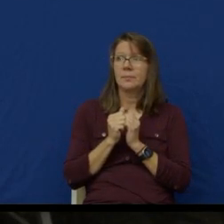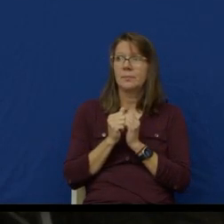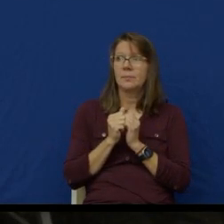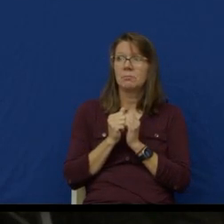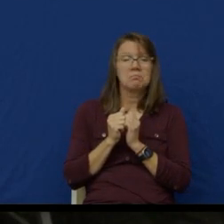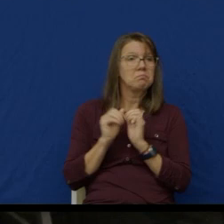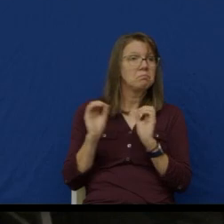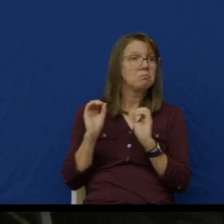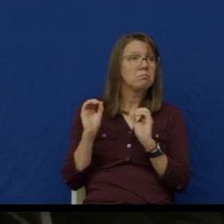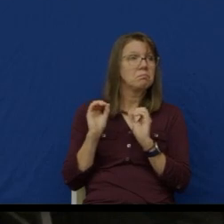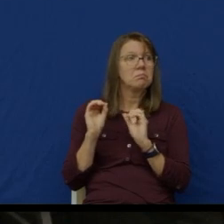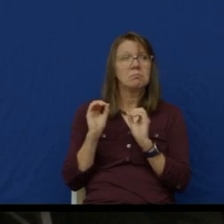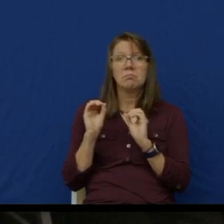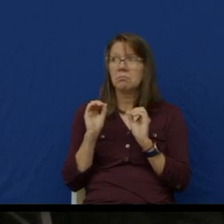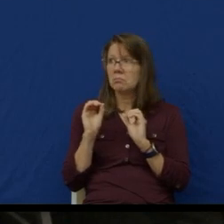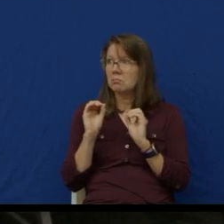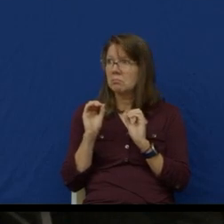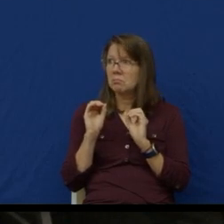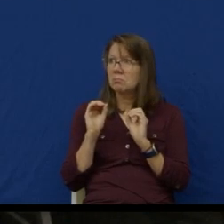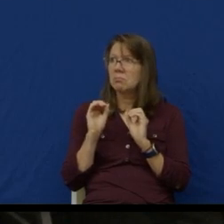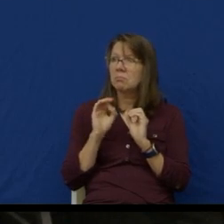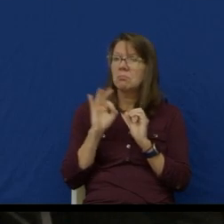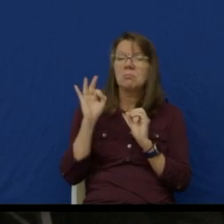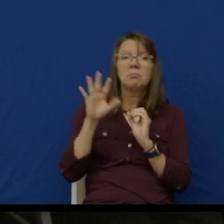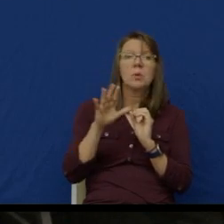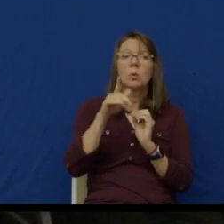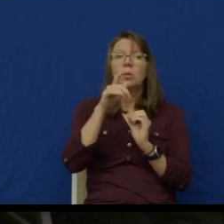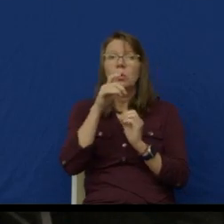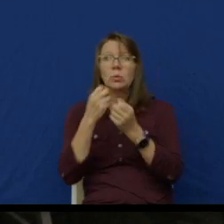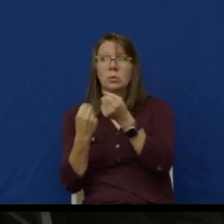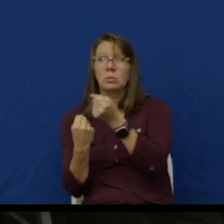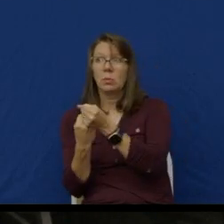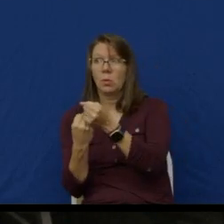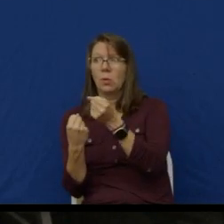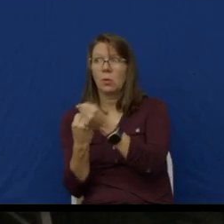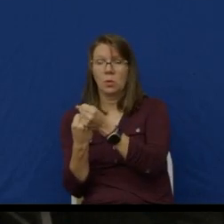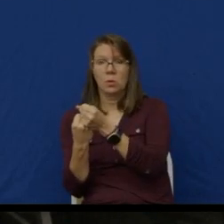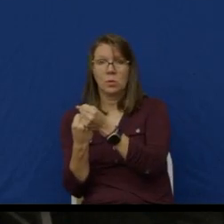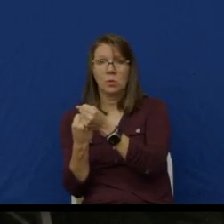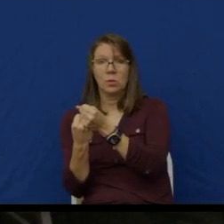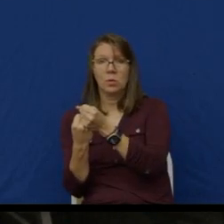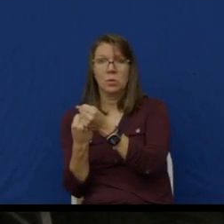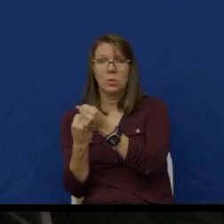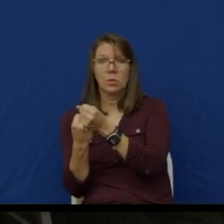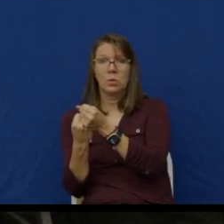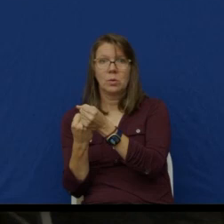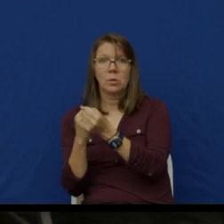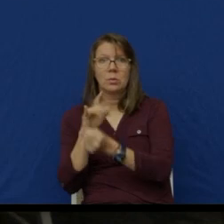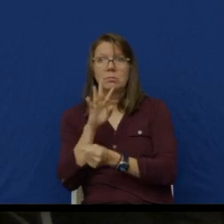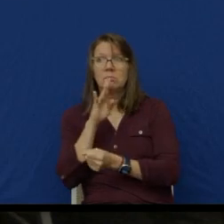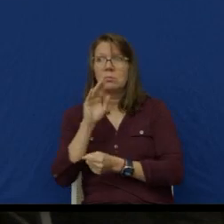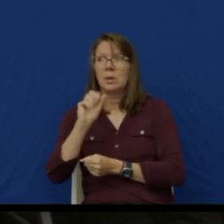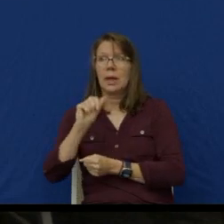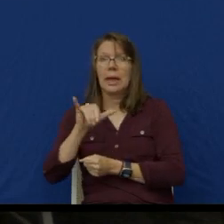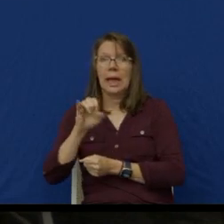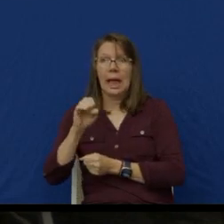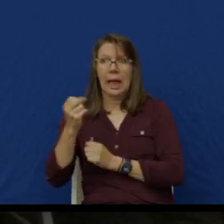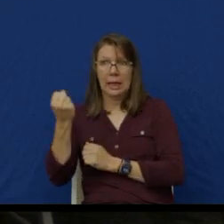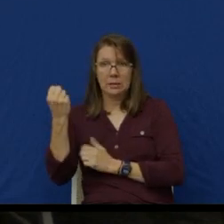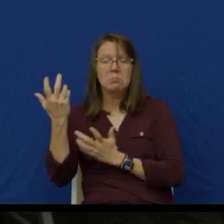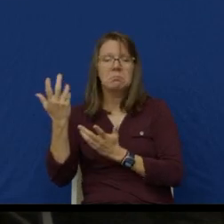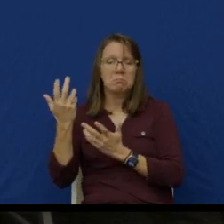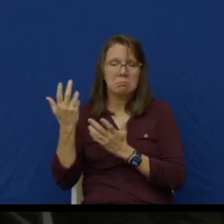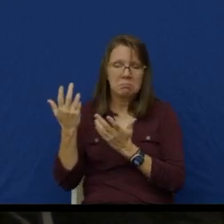Seeing no one wish to speak, I'll put the question. All those in favor of approving the committee's recommendation, please say aye.